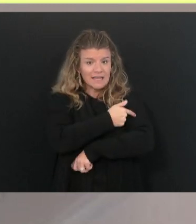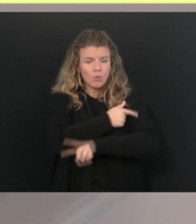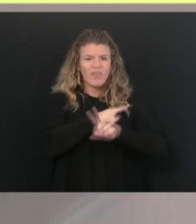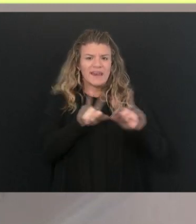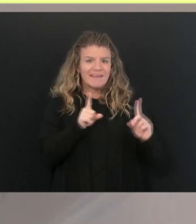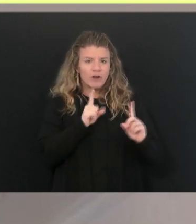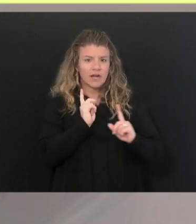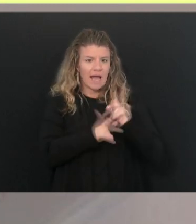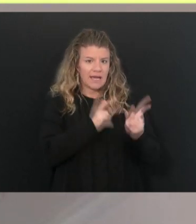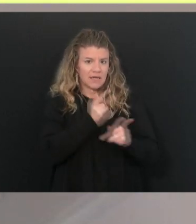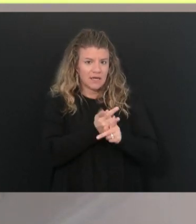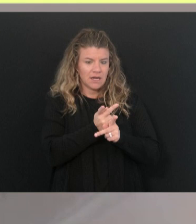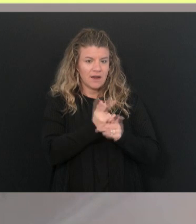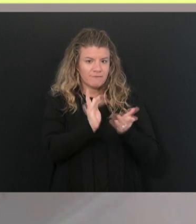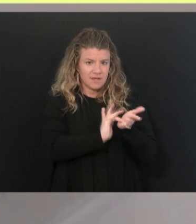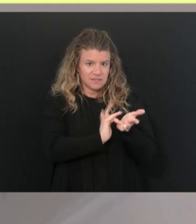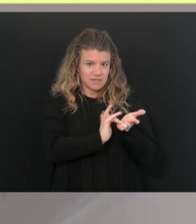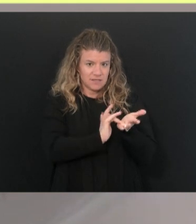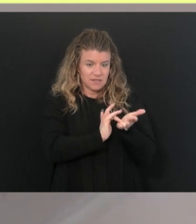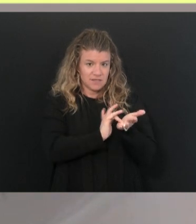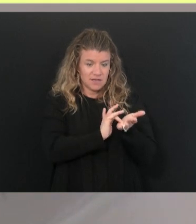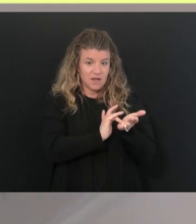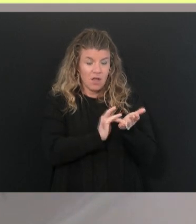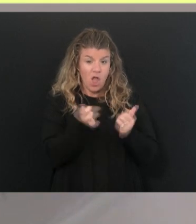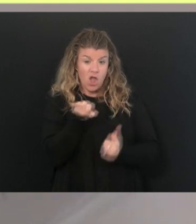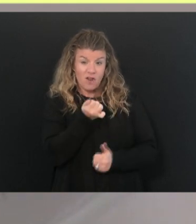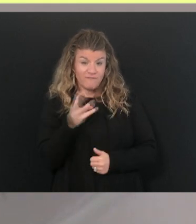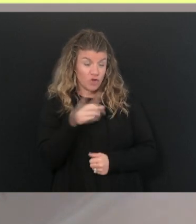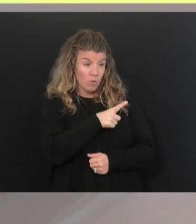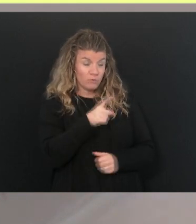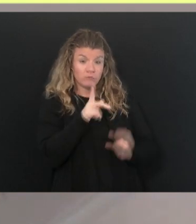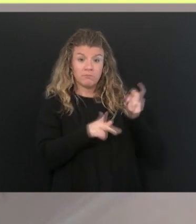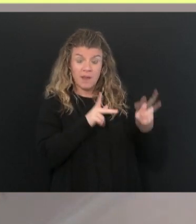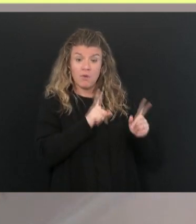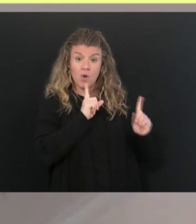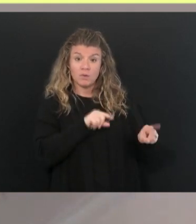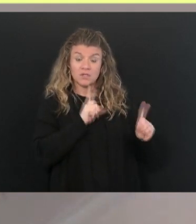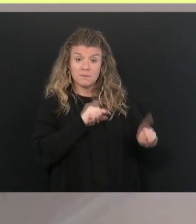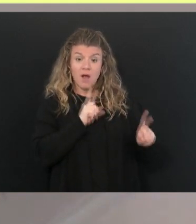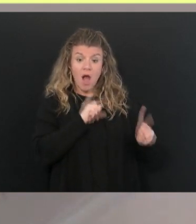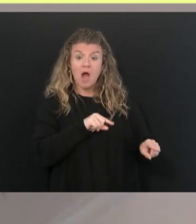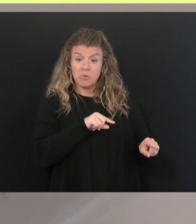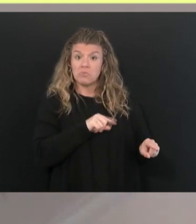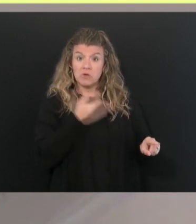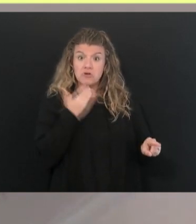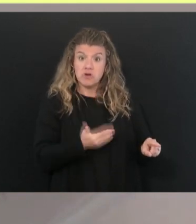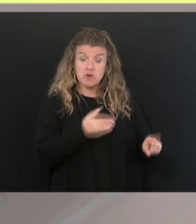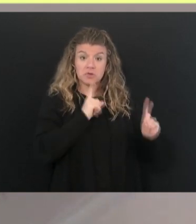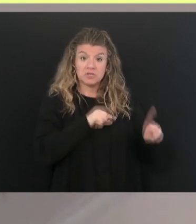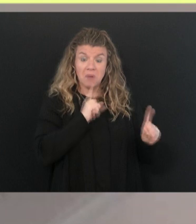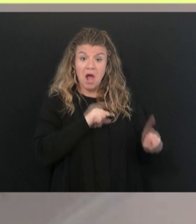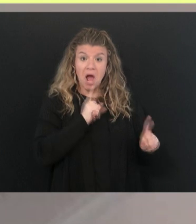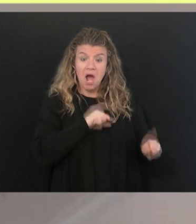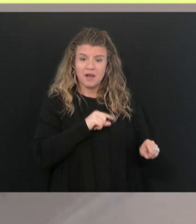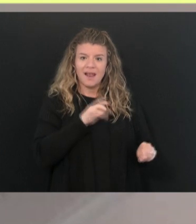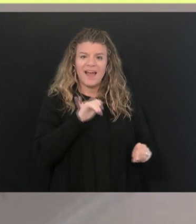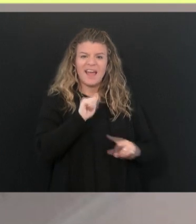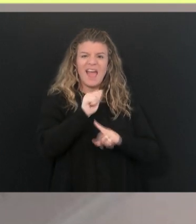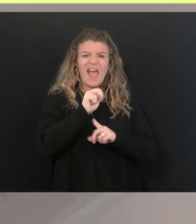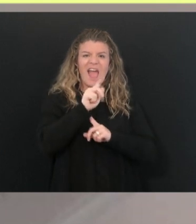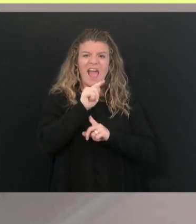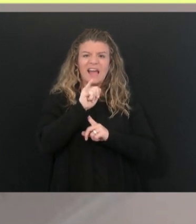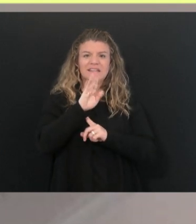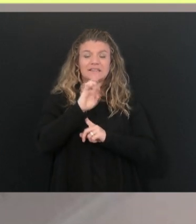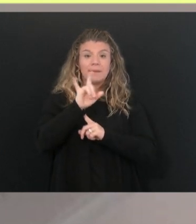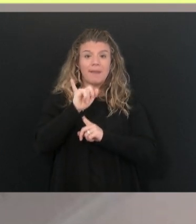vaccine. And a few of those people have responded with a vigorous response of antibodies like they had